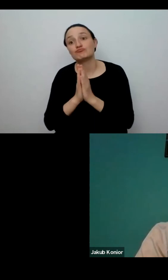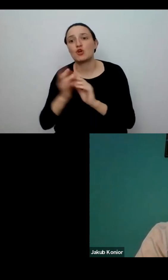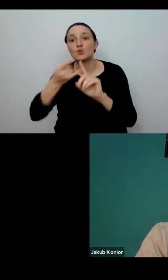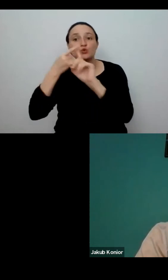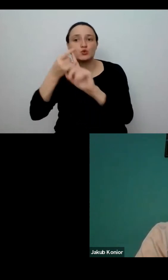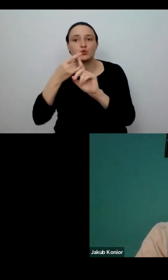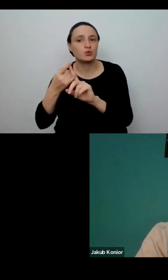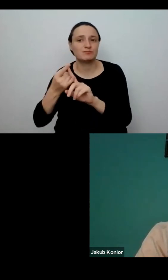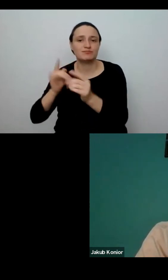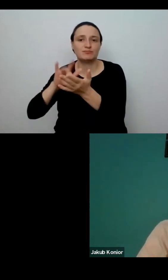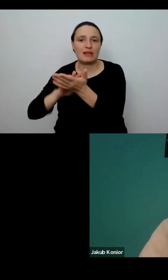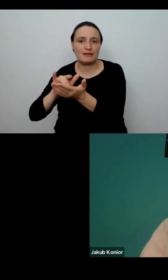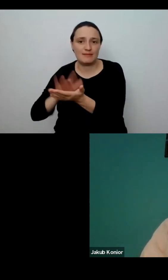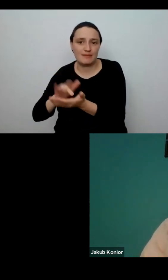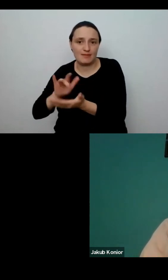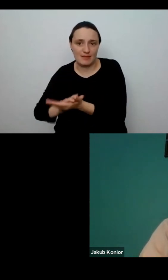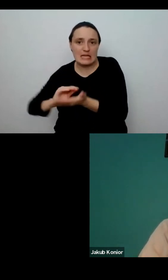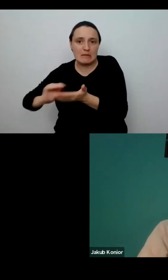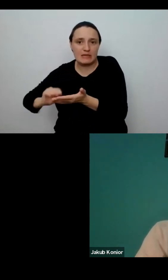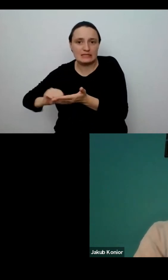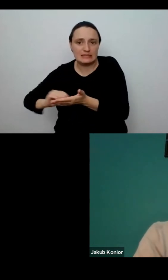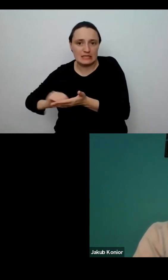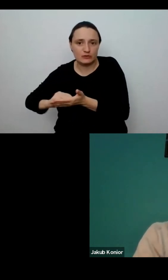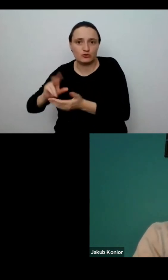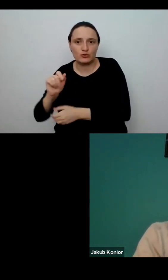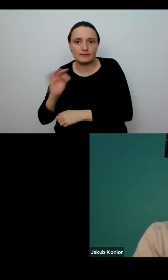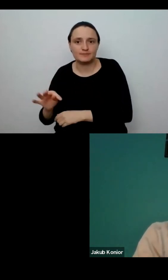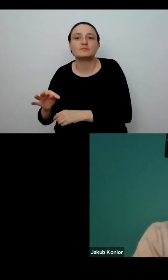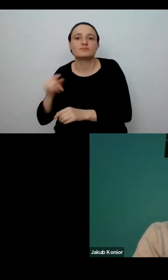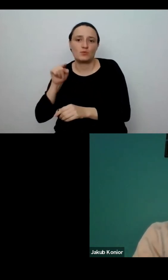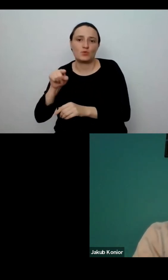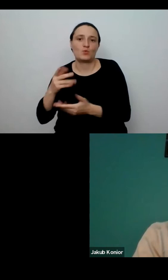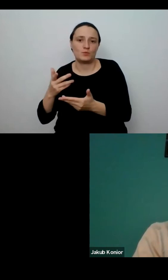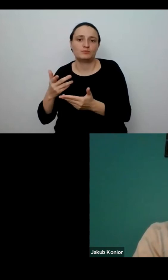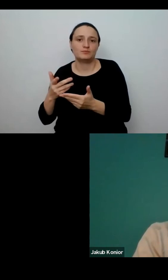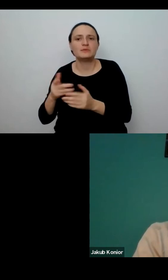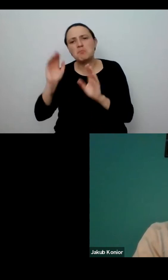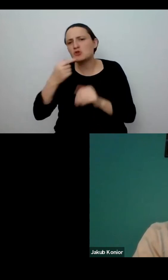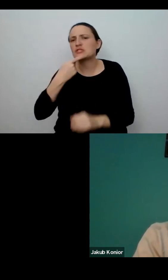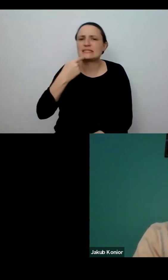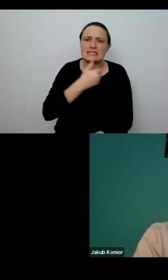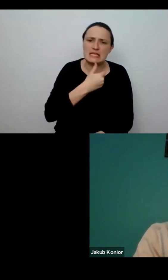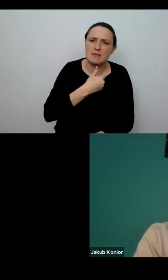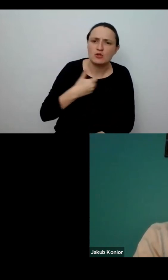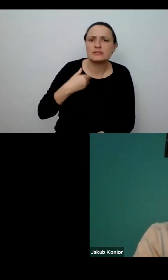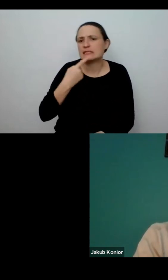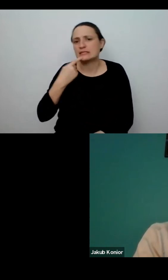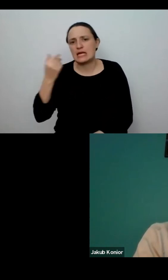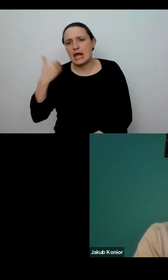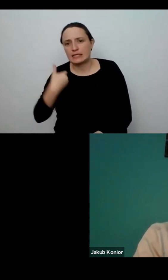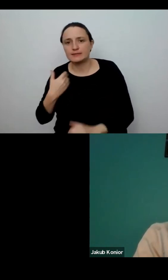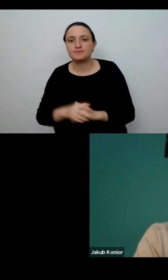in English or Polish, and then we will translate it. So we have one question from